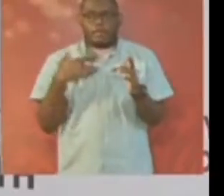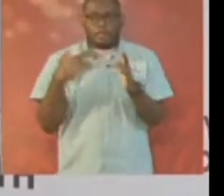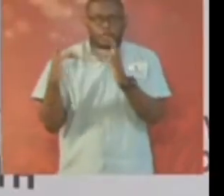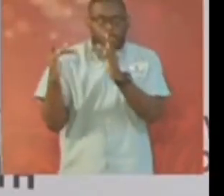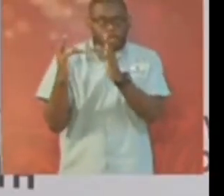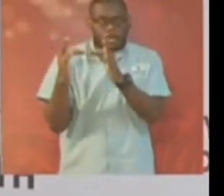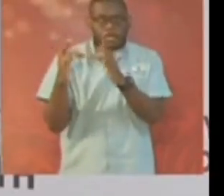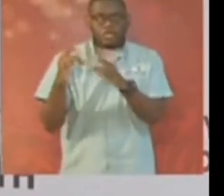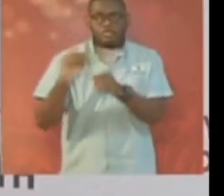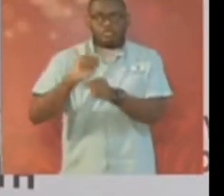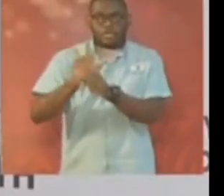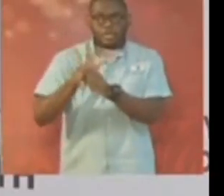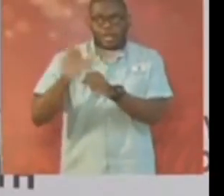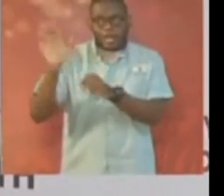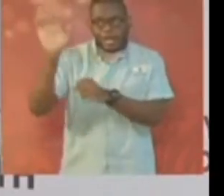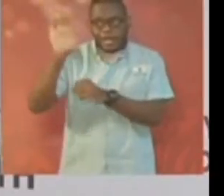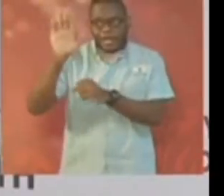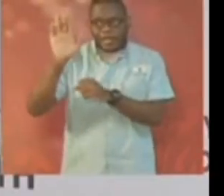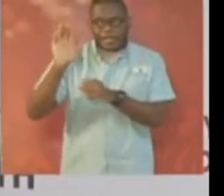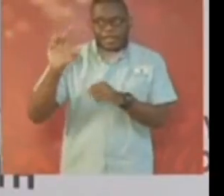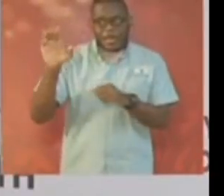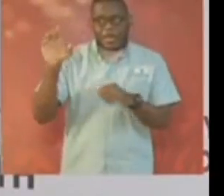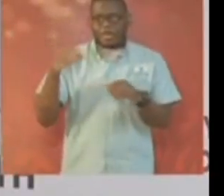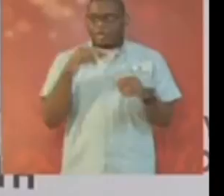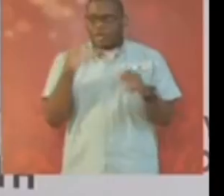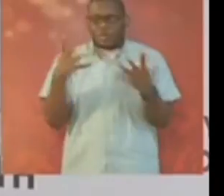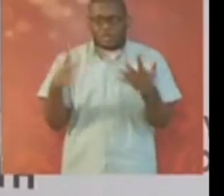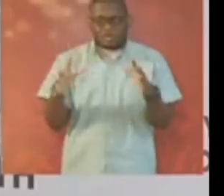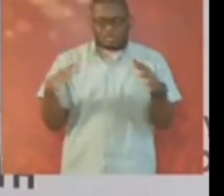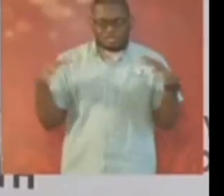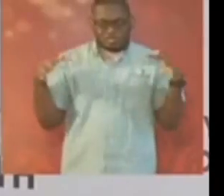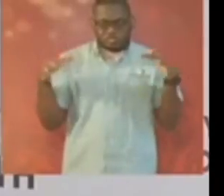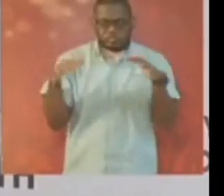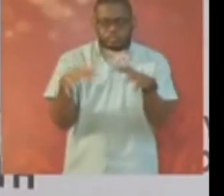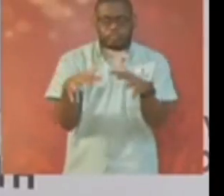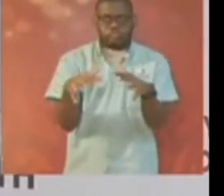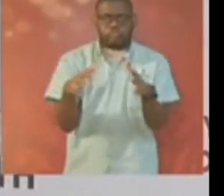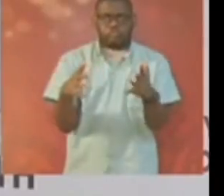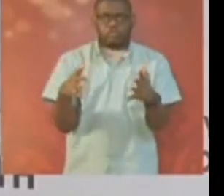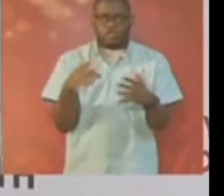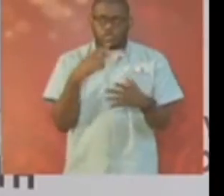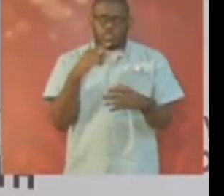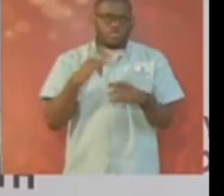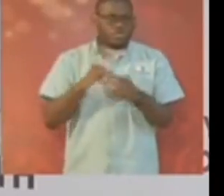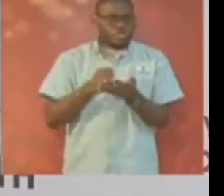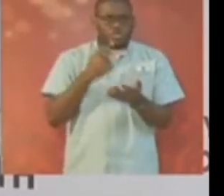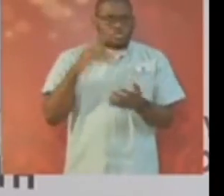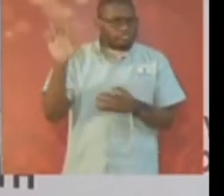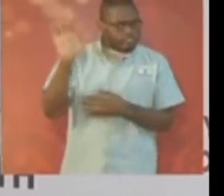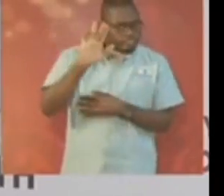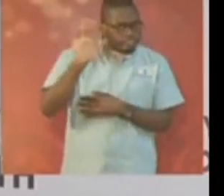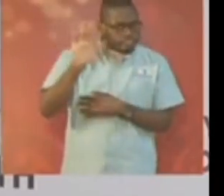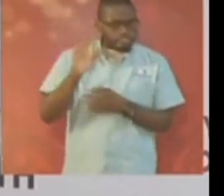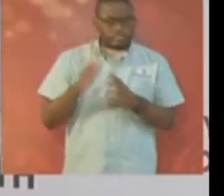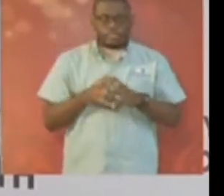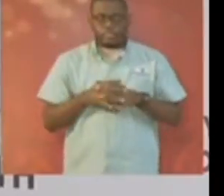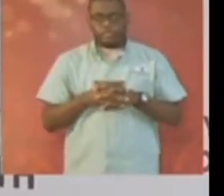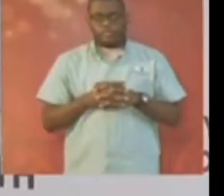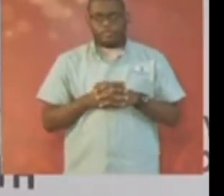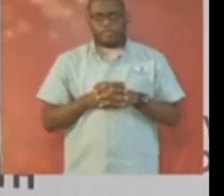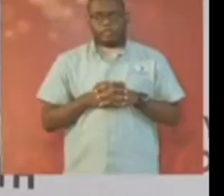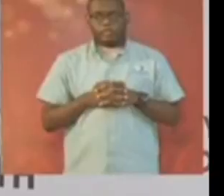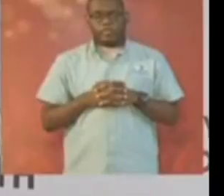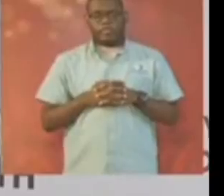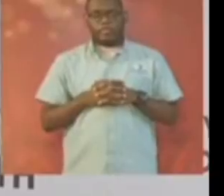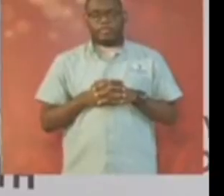opposed to a physical gathering one. So that's good. That's my short and long answer to the projection question at this point in time.